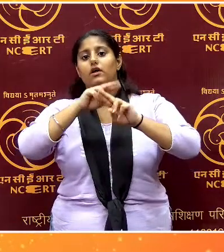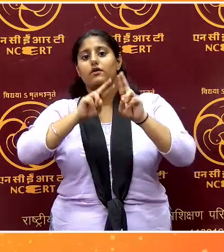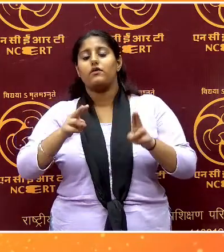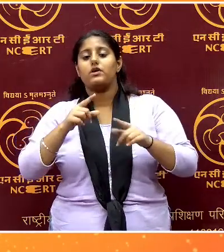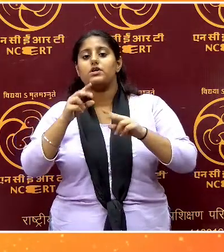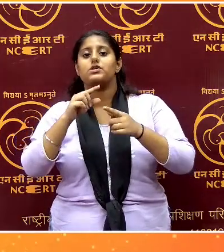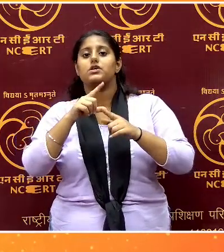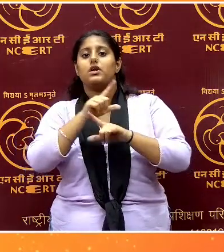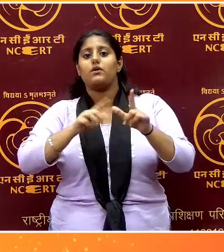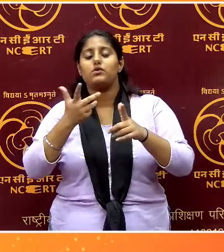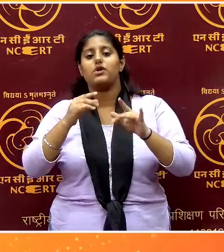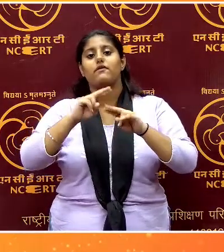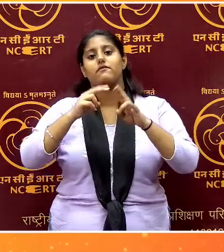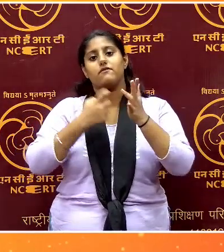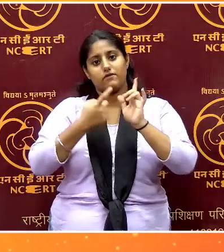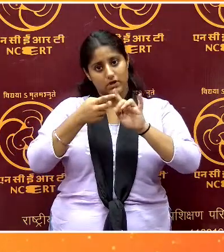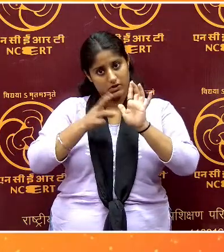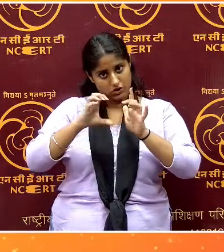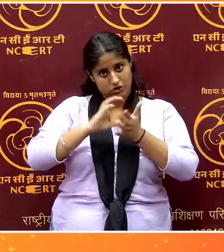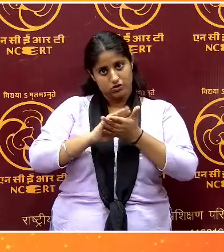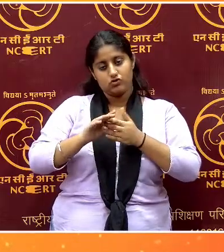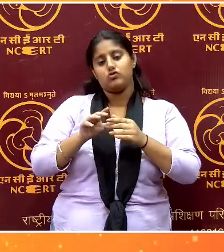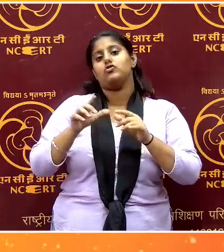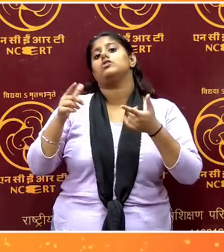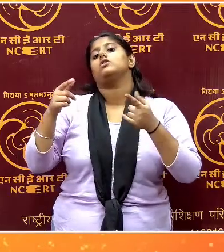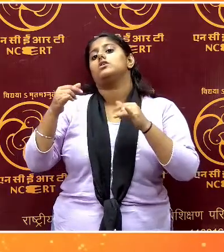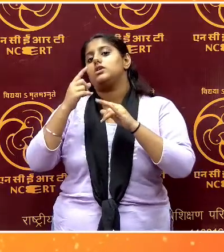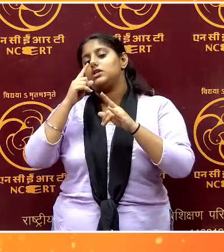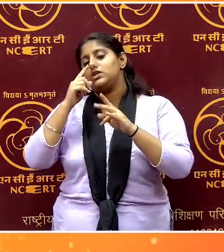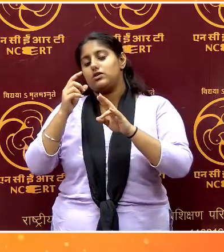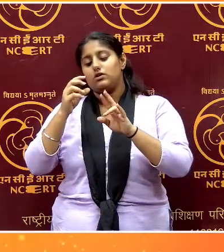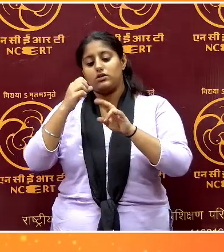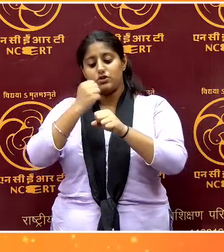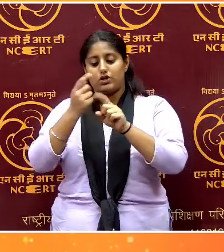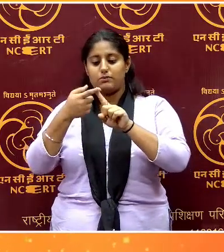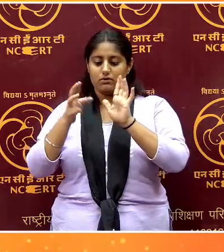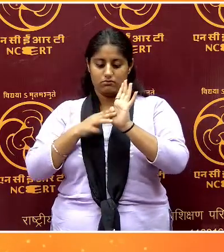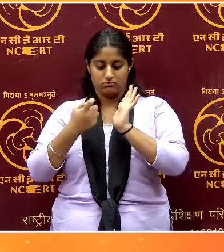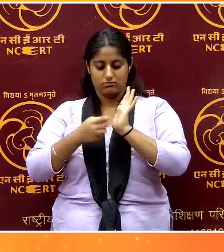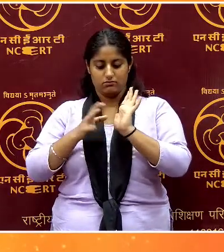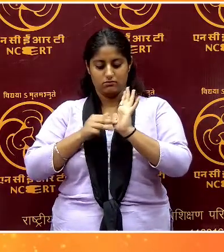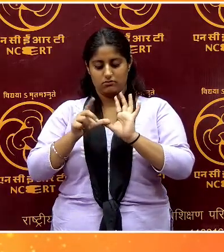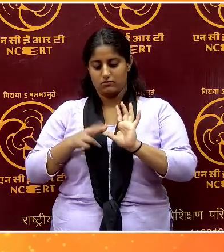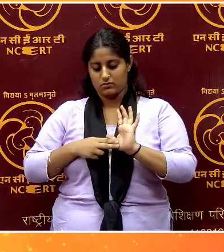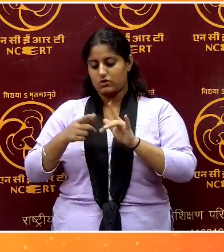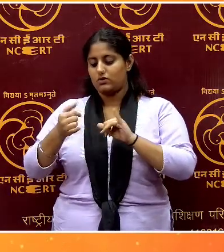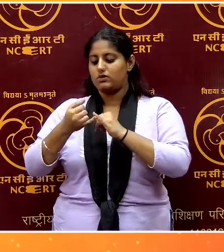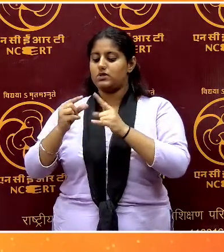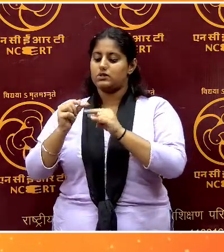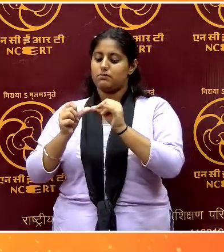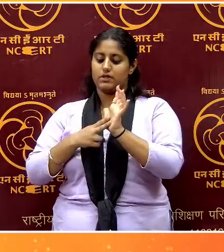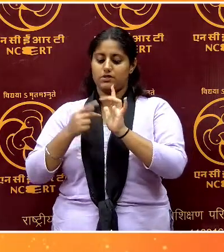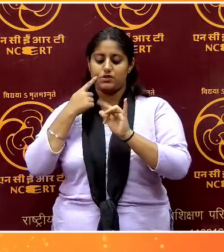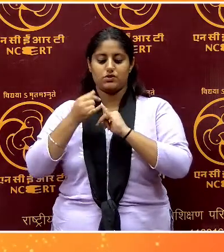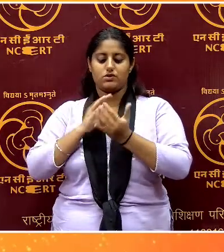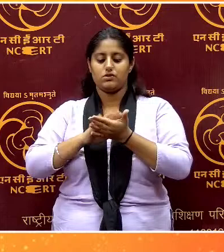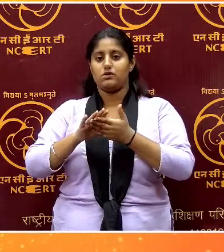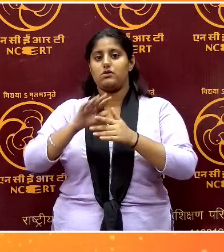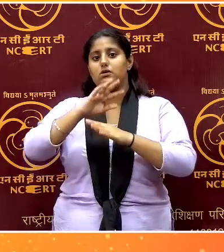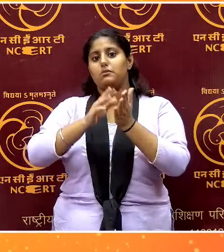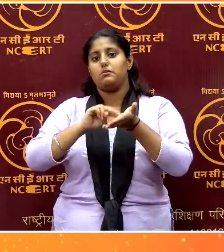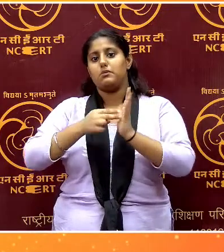add French, German and Spanish. 450 plus 250 plus 350 gives me how